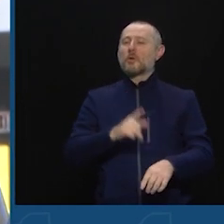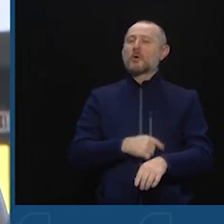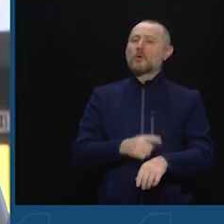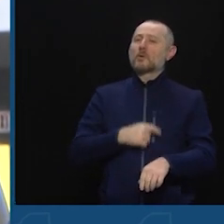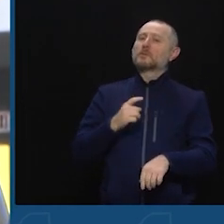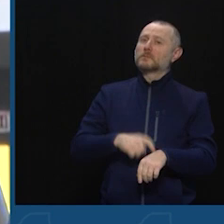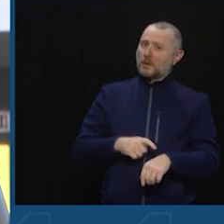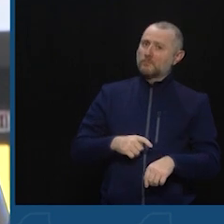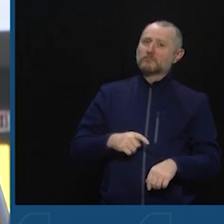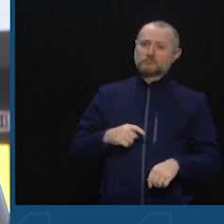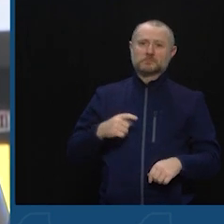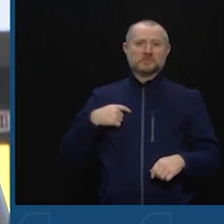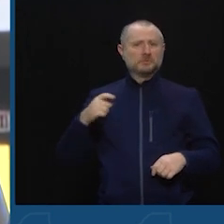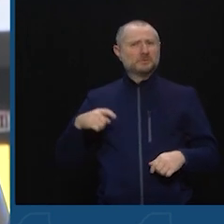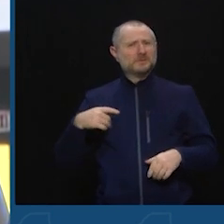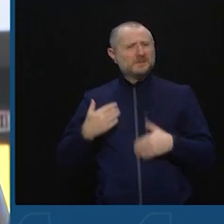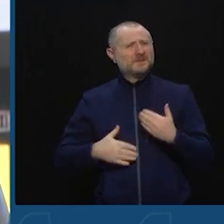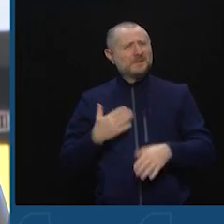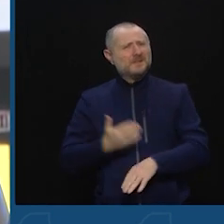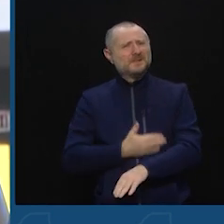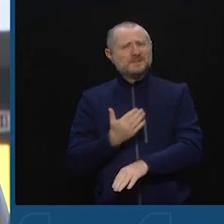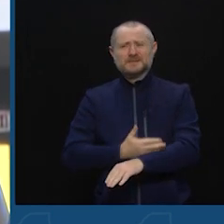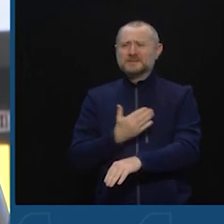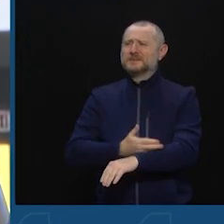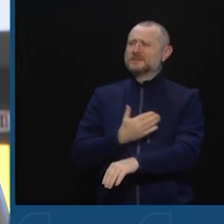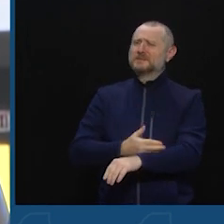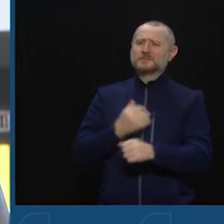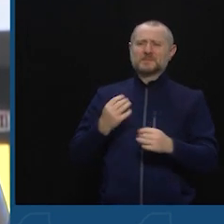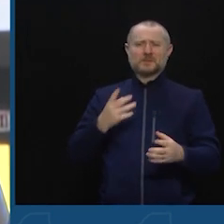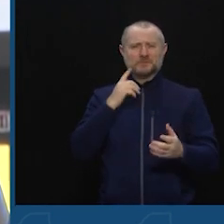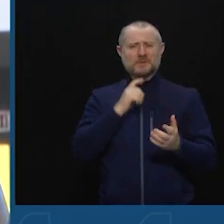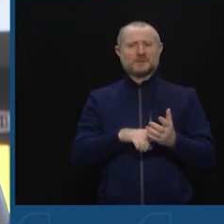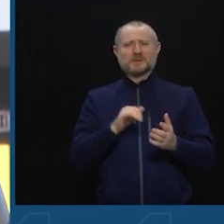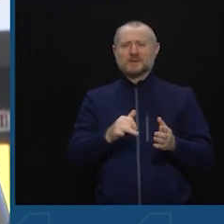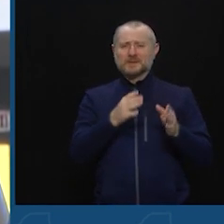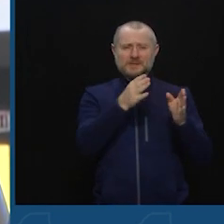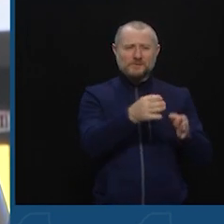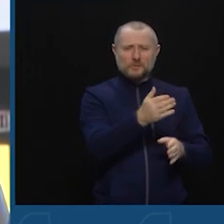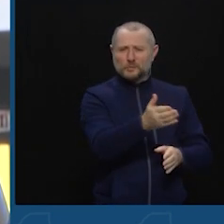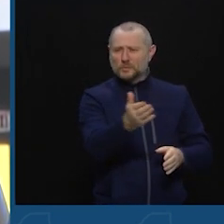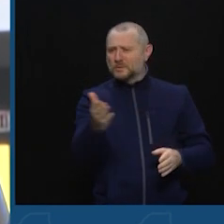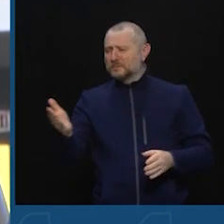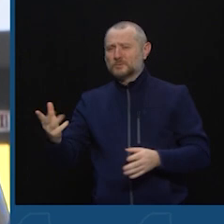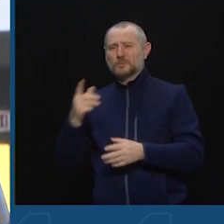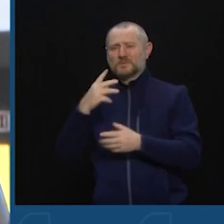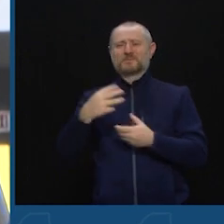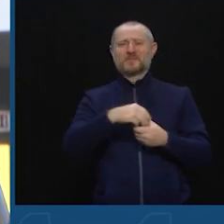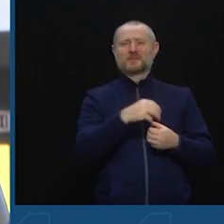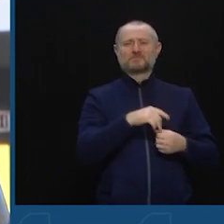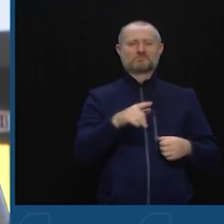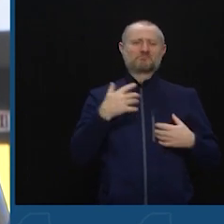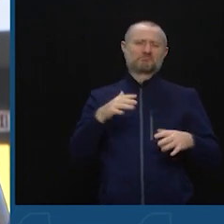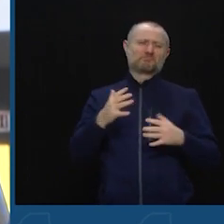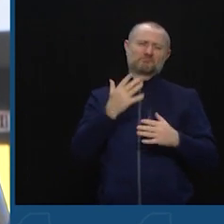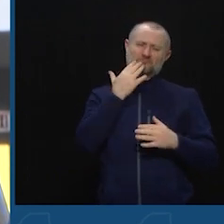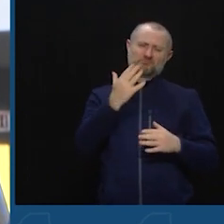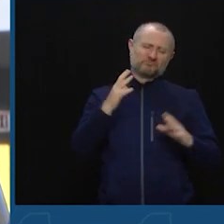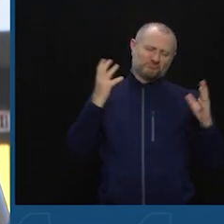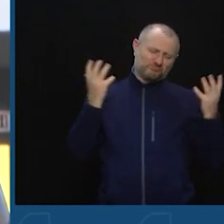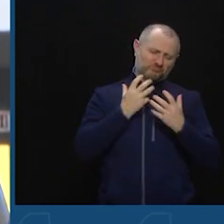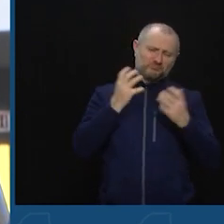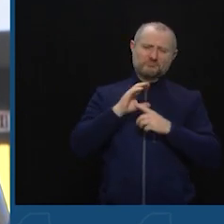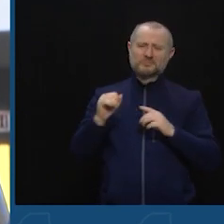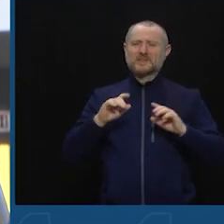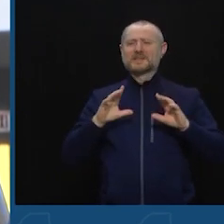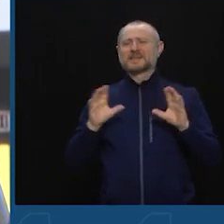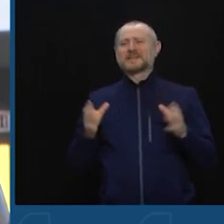long overdue. And I want to acknowledge some individuals who are part of the incredible team that have made this happen. And I'm going to start